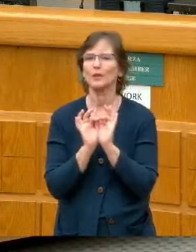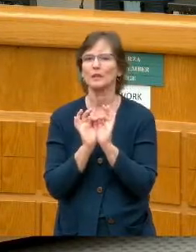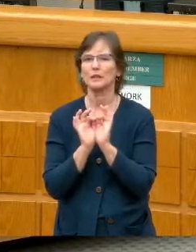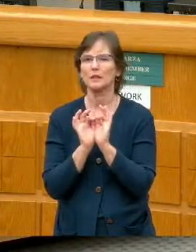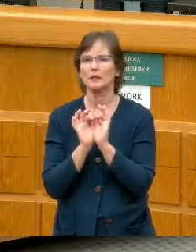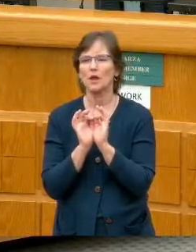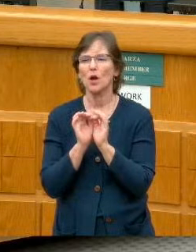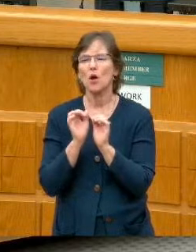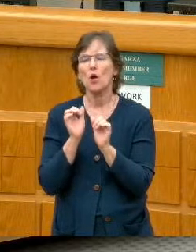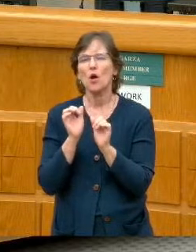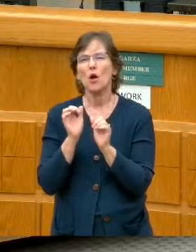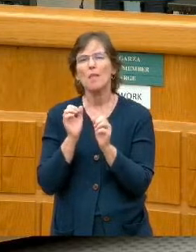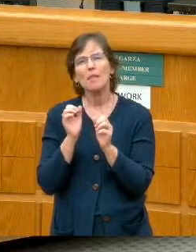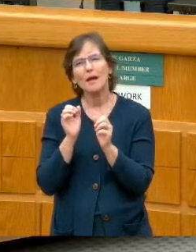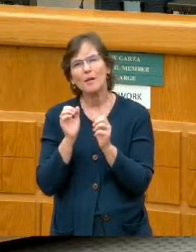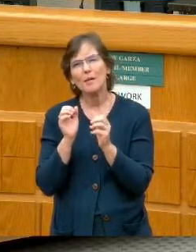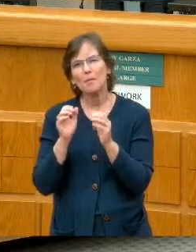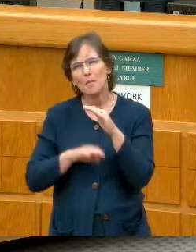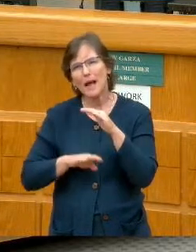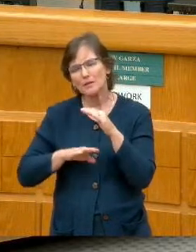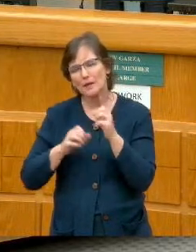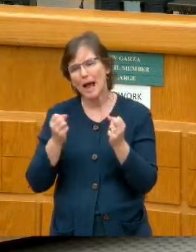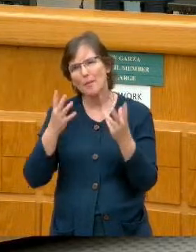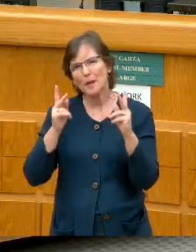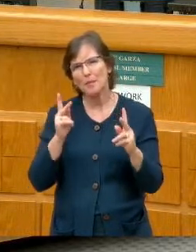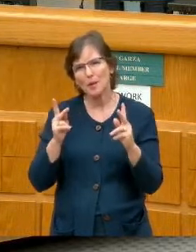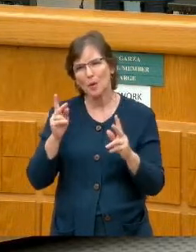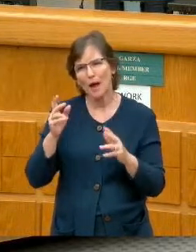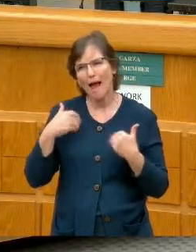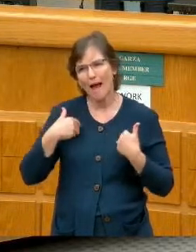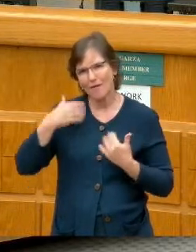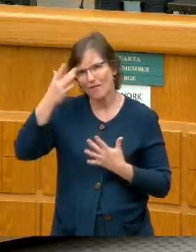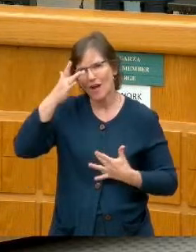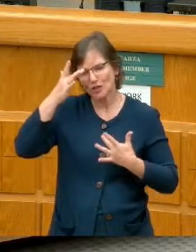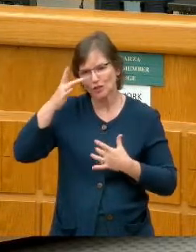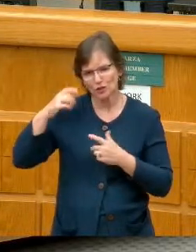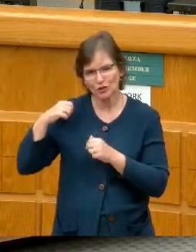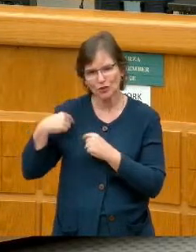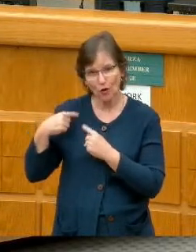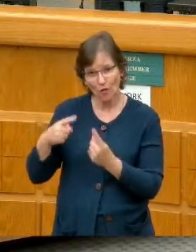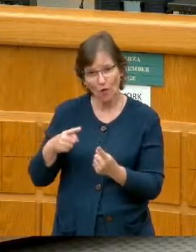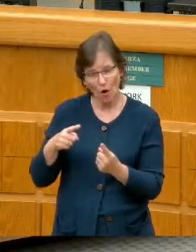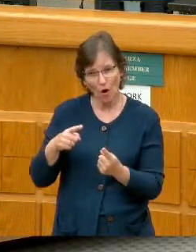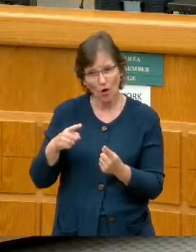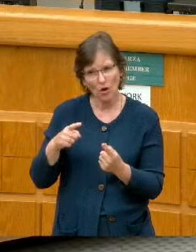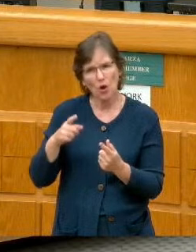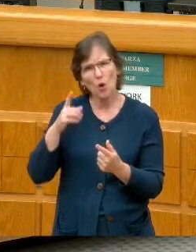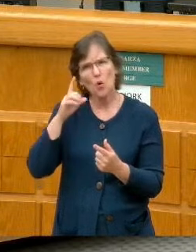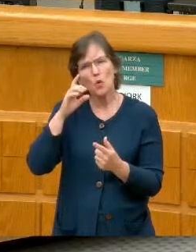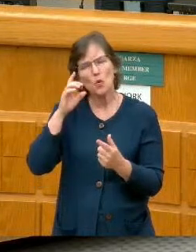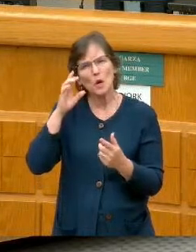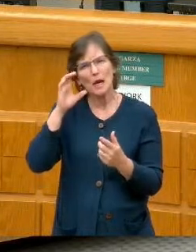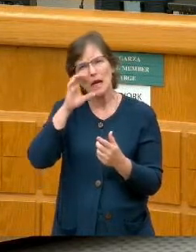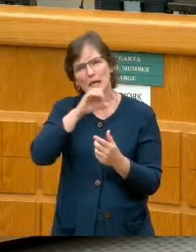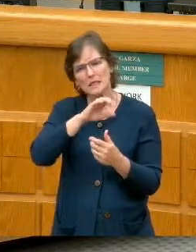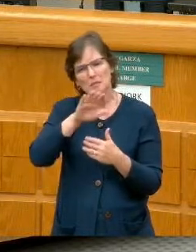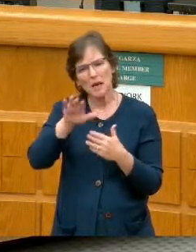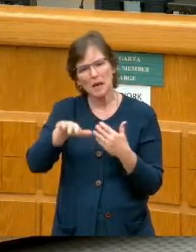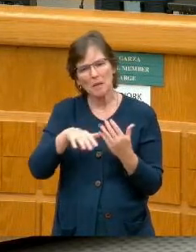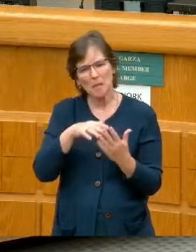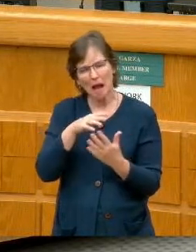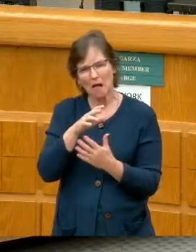infected thus far, which we estimate to be somewhere between 7 and 20% of the people in the coastal bend. We're nowhere near herd